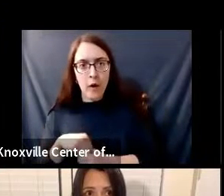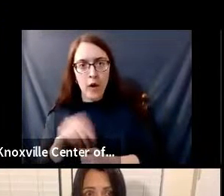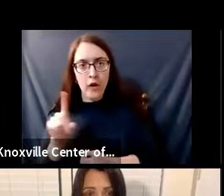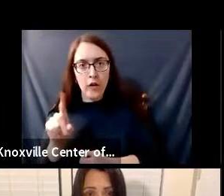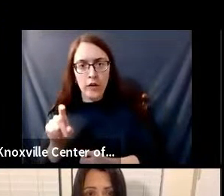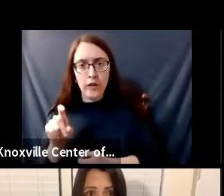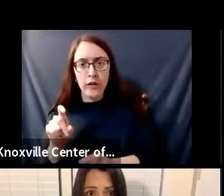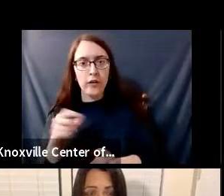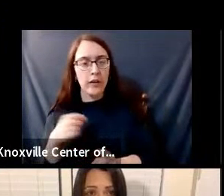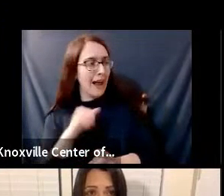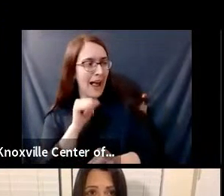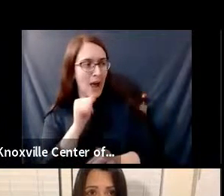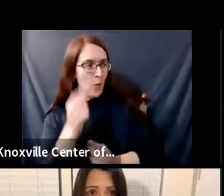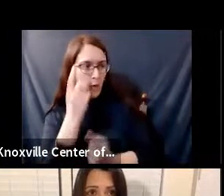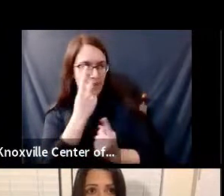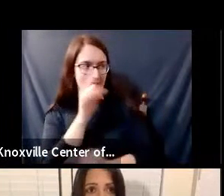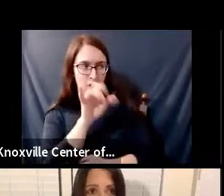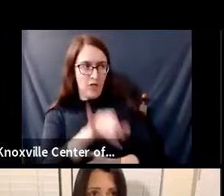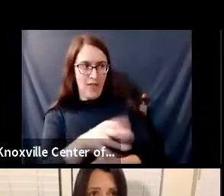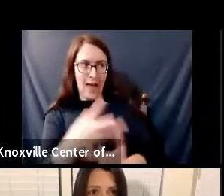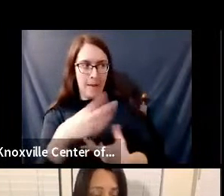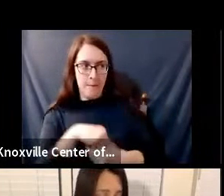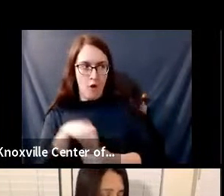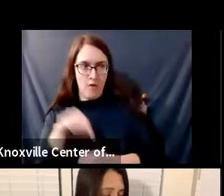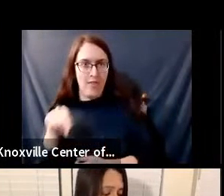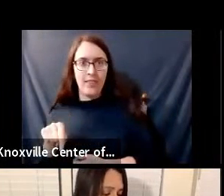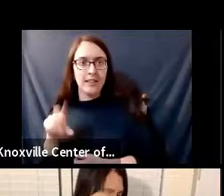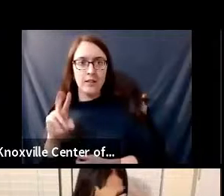I would not consider that part of this.